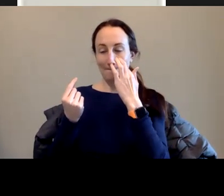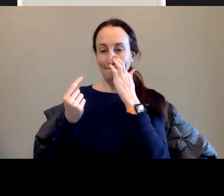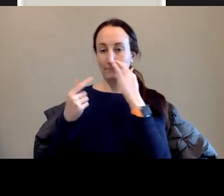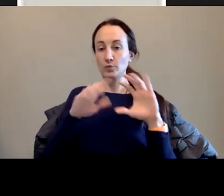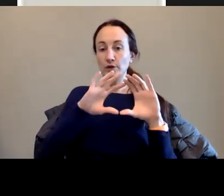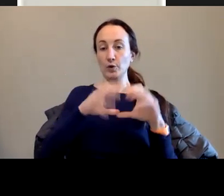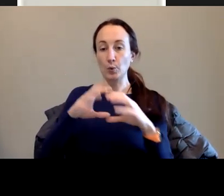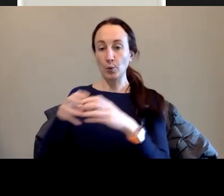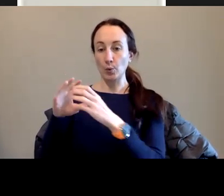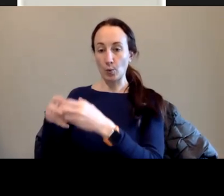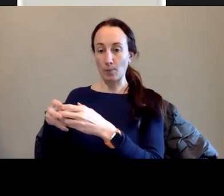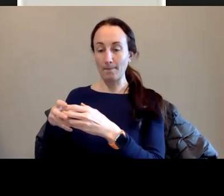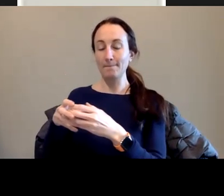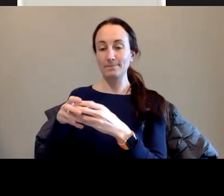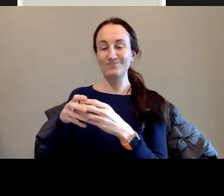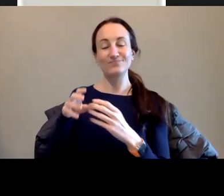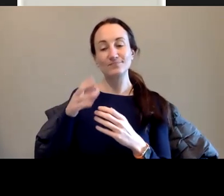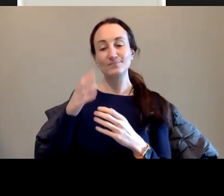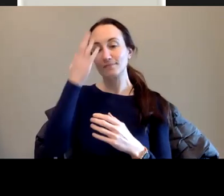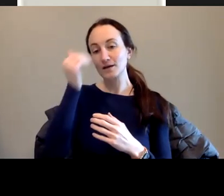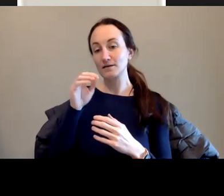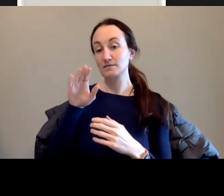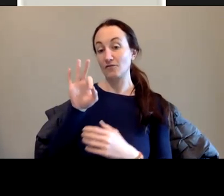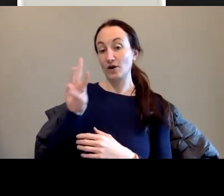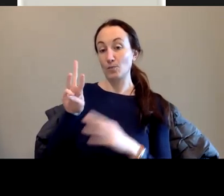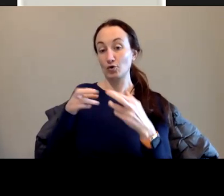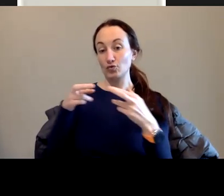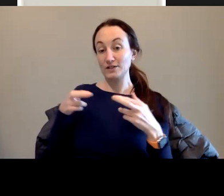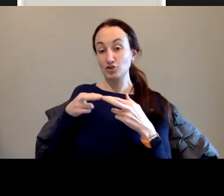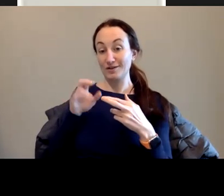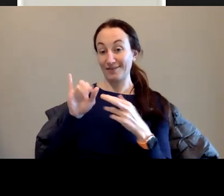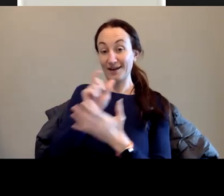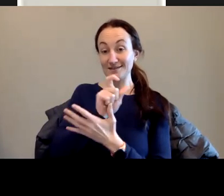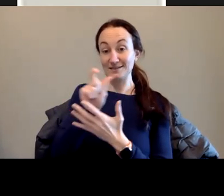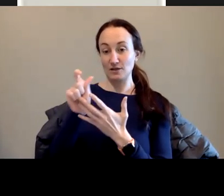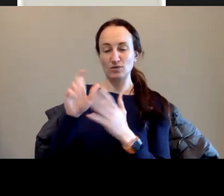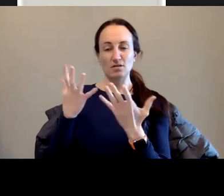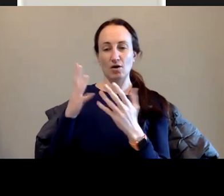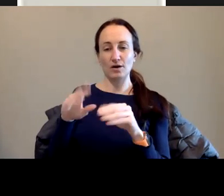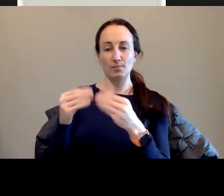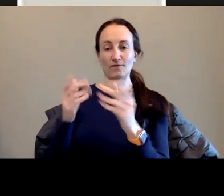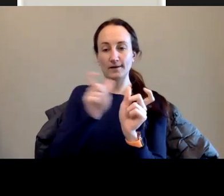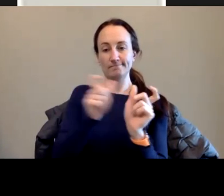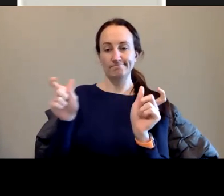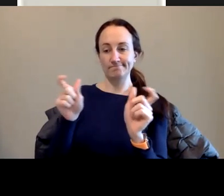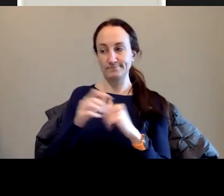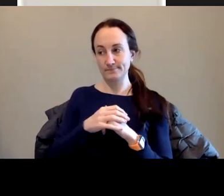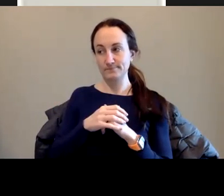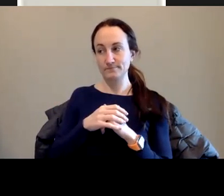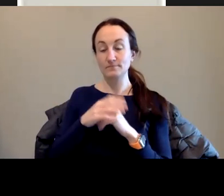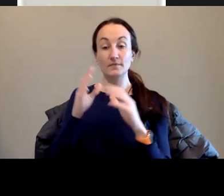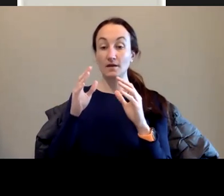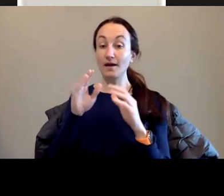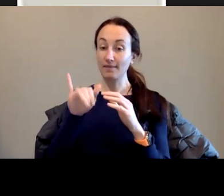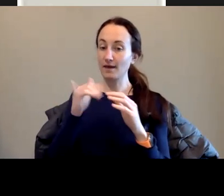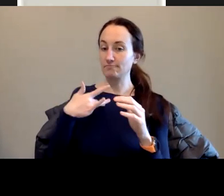group bunch of well, because the framework region, the sequence is given, and they are more or less constant,